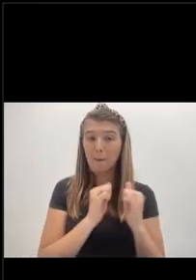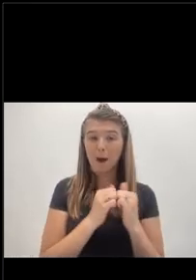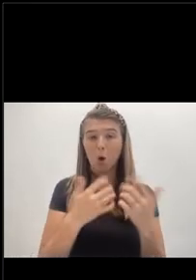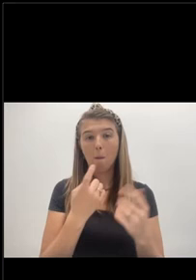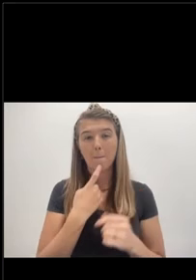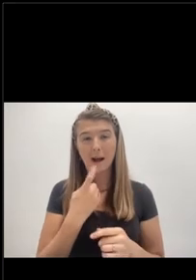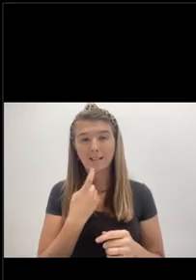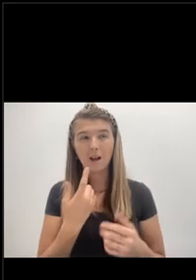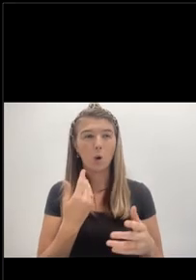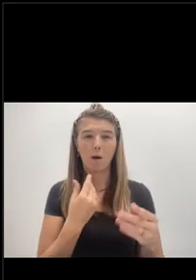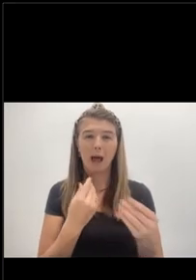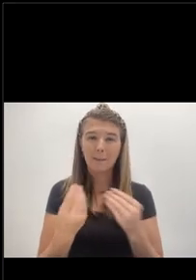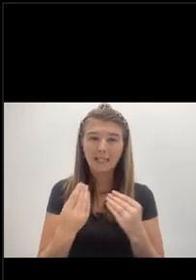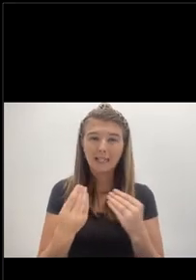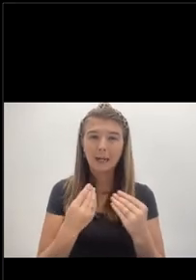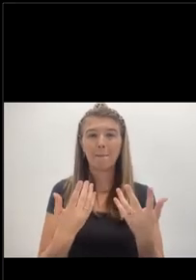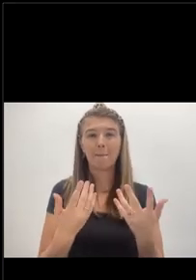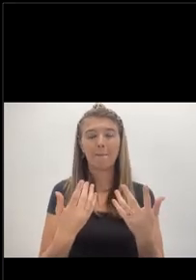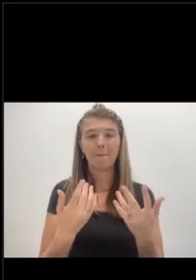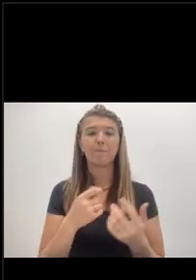aluminum foil that you find in Tetra Paks.